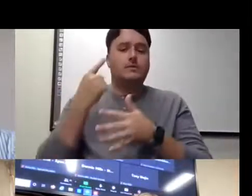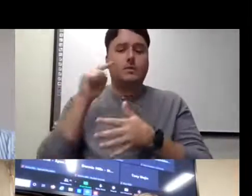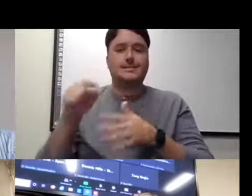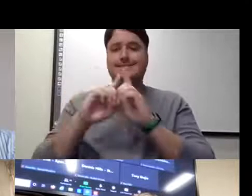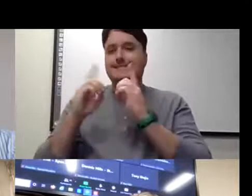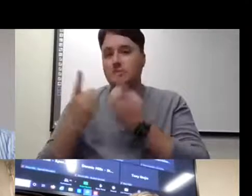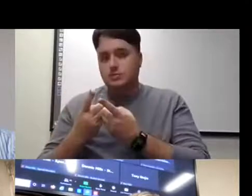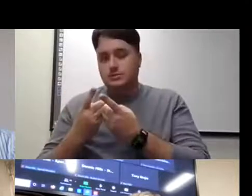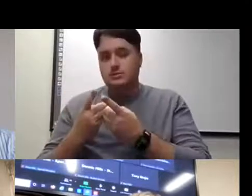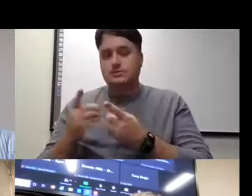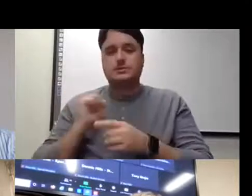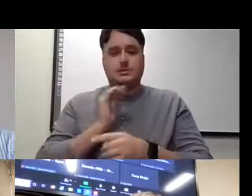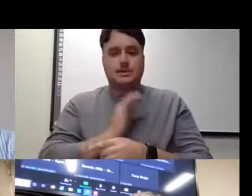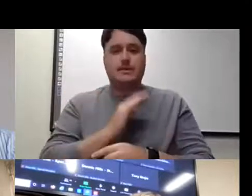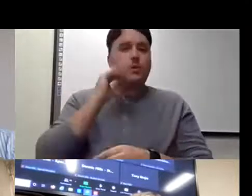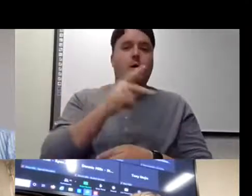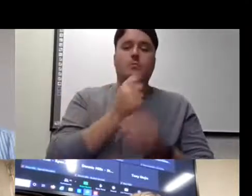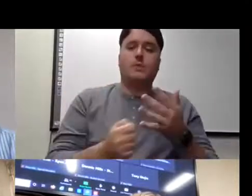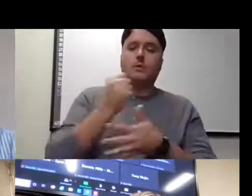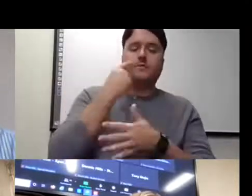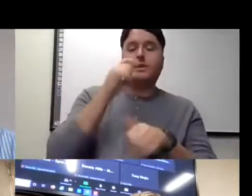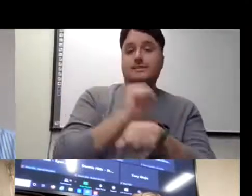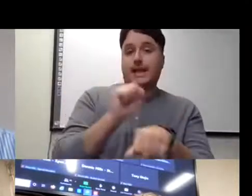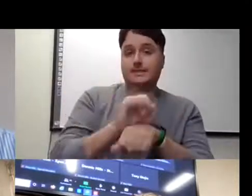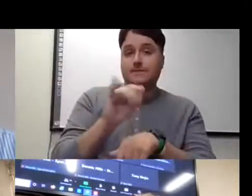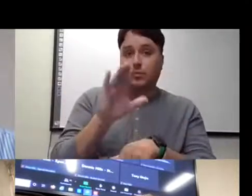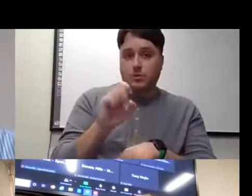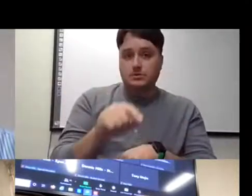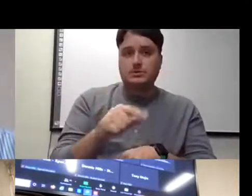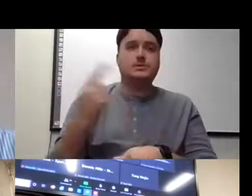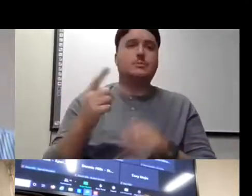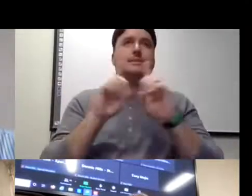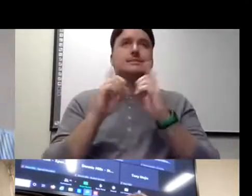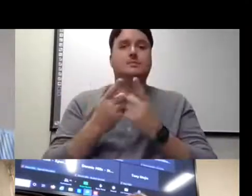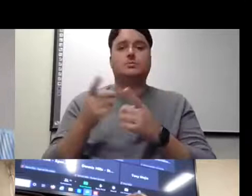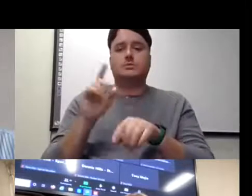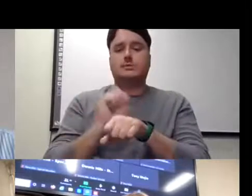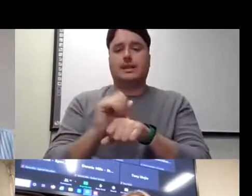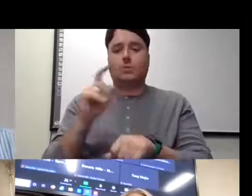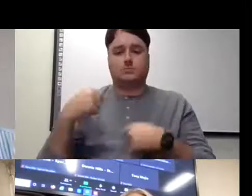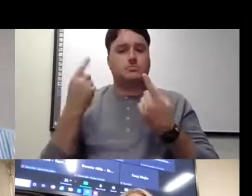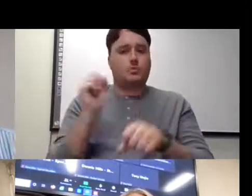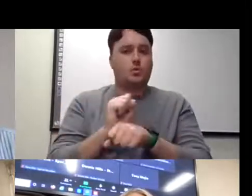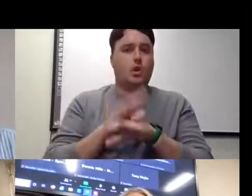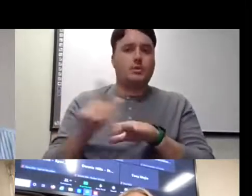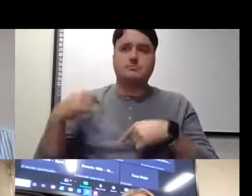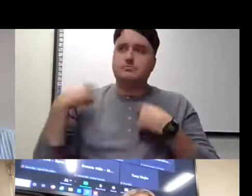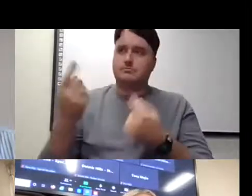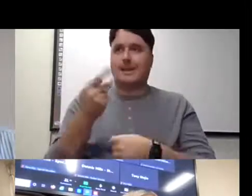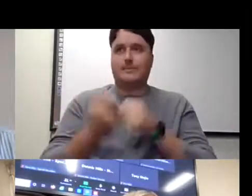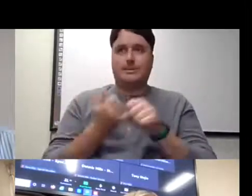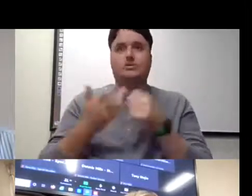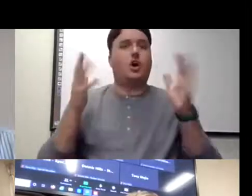district staff, and then it was a priority for the equity task force, something that district staff and the task force have been working on for a couple of years